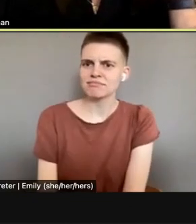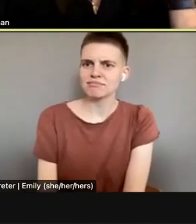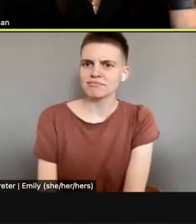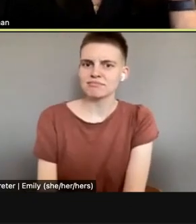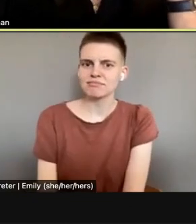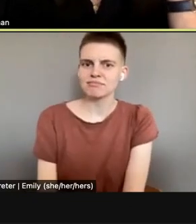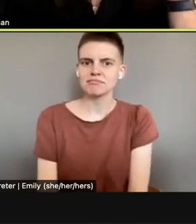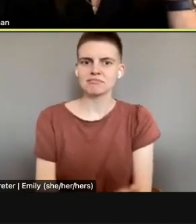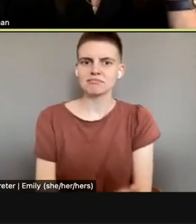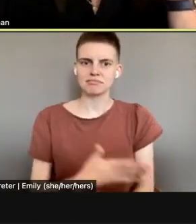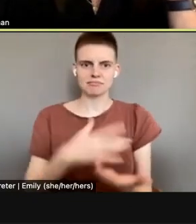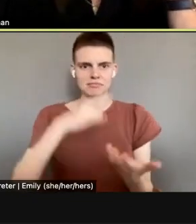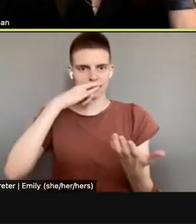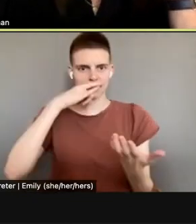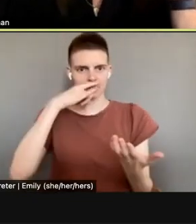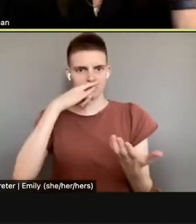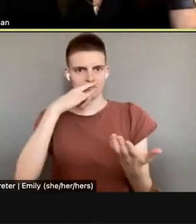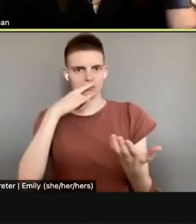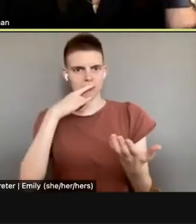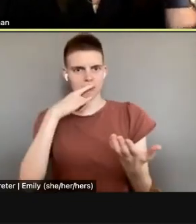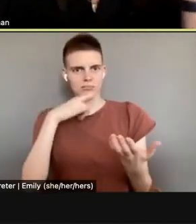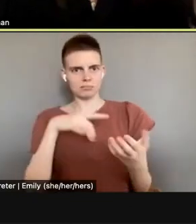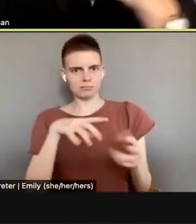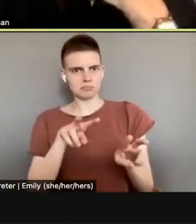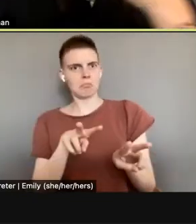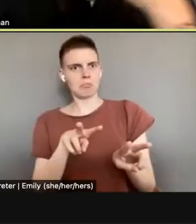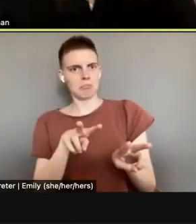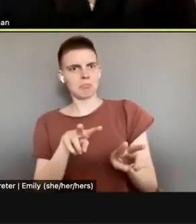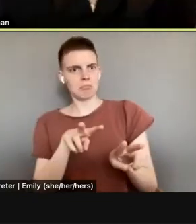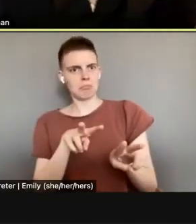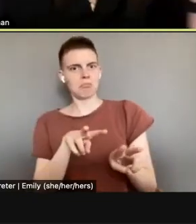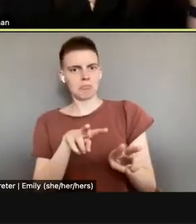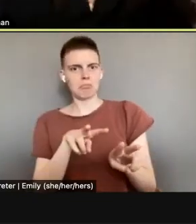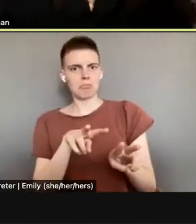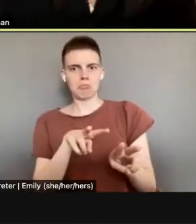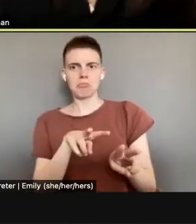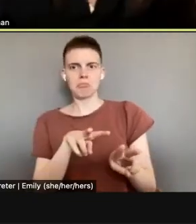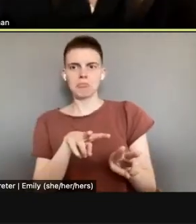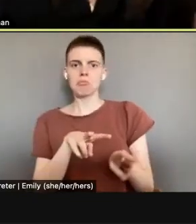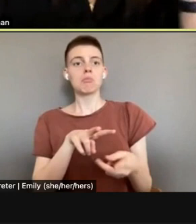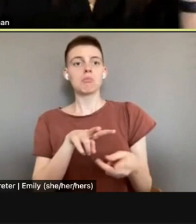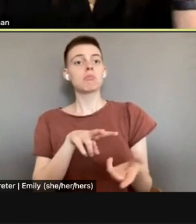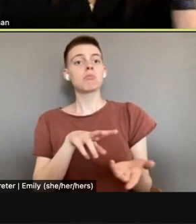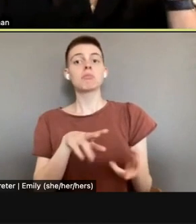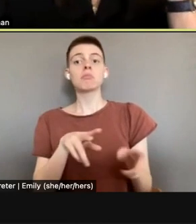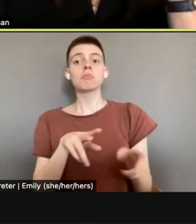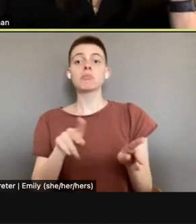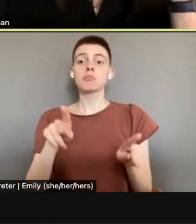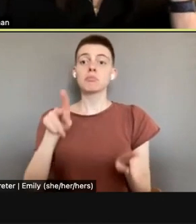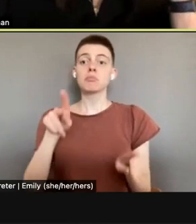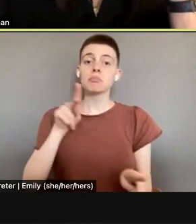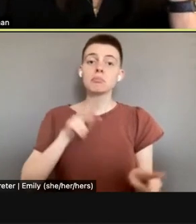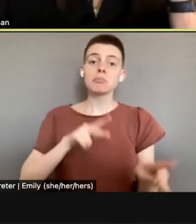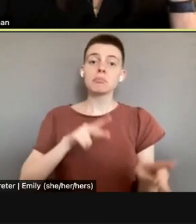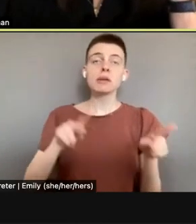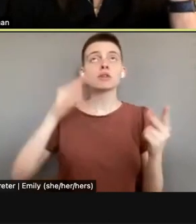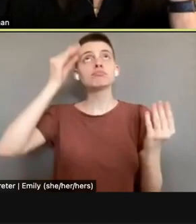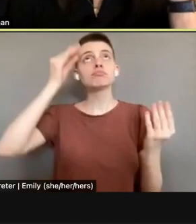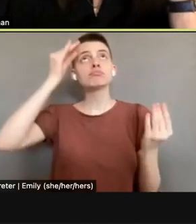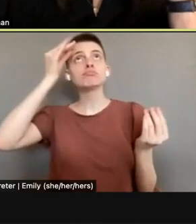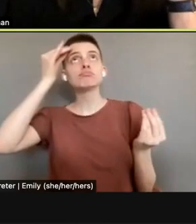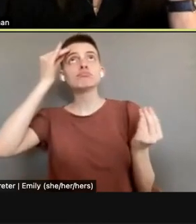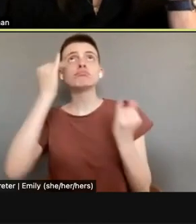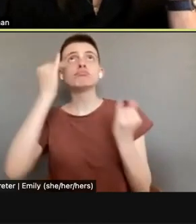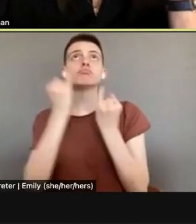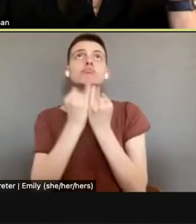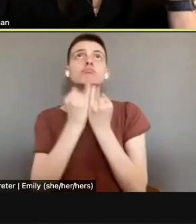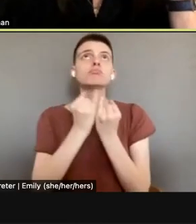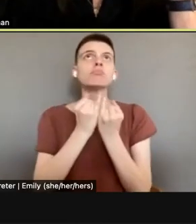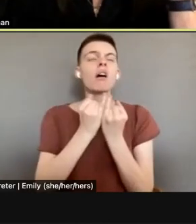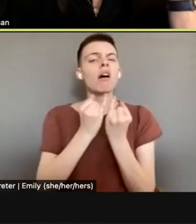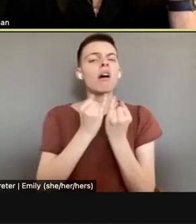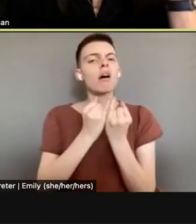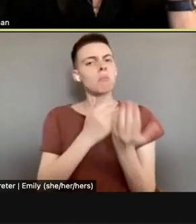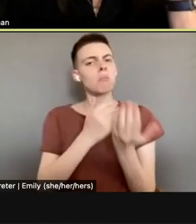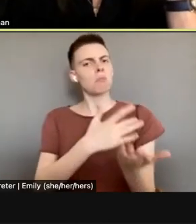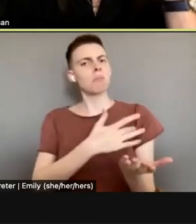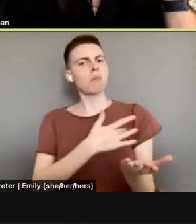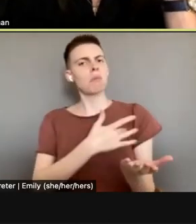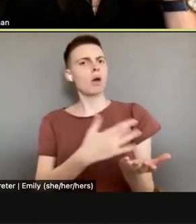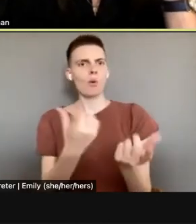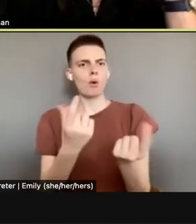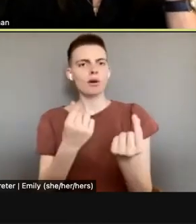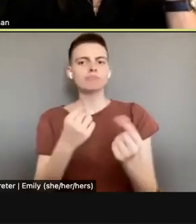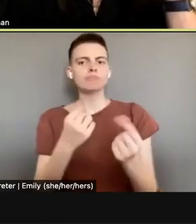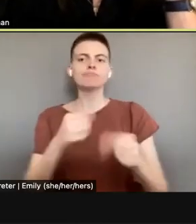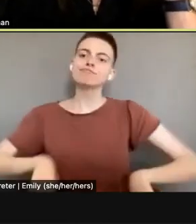teaching this child something about what happens when people sort of are in thought or sharing a